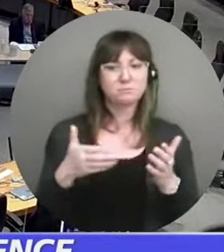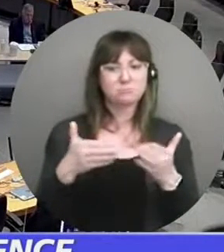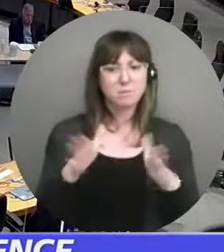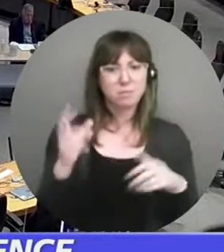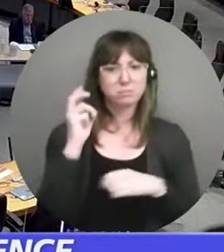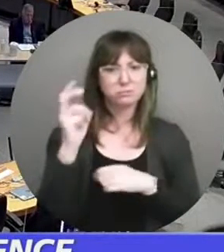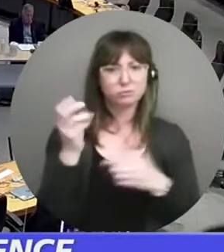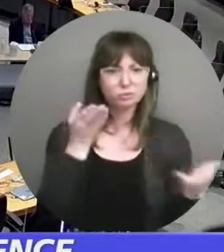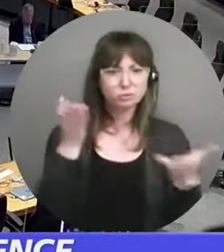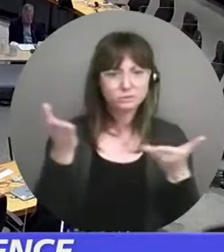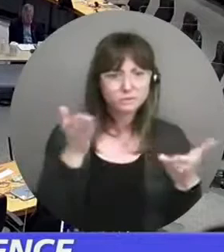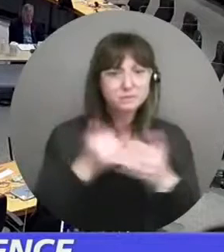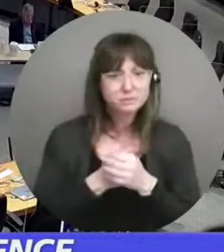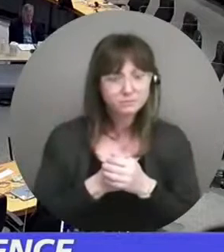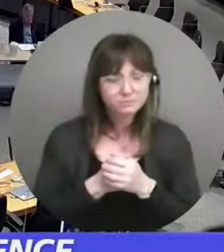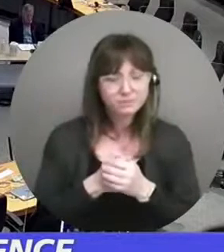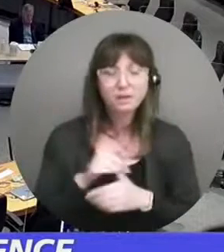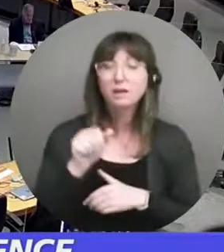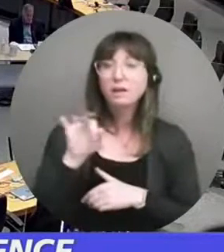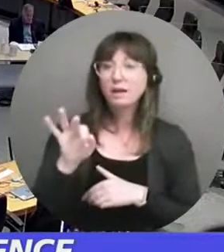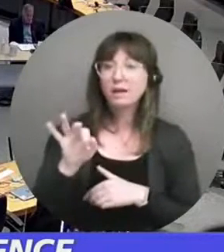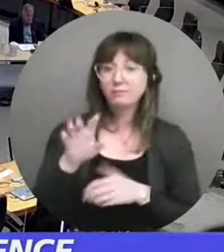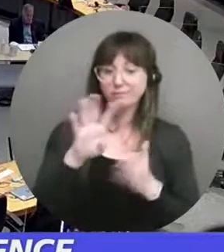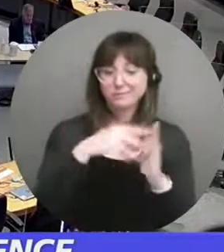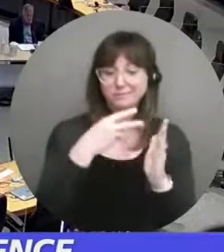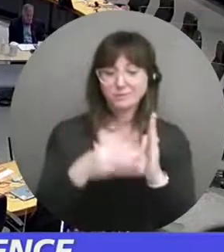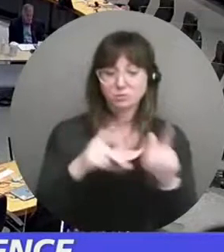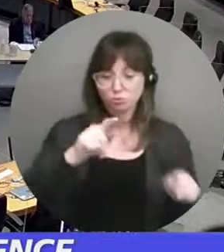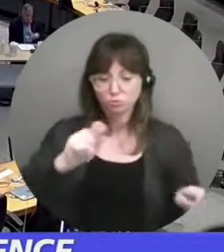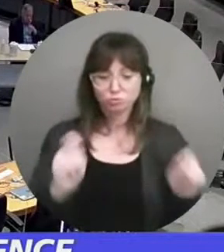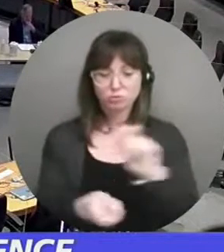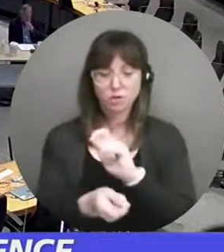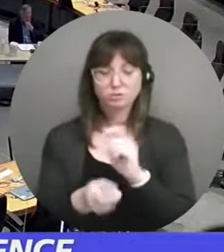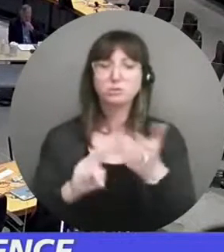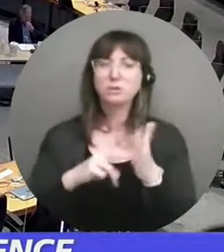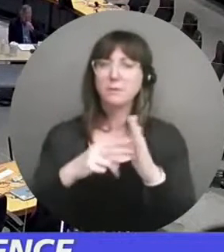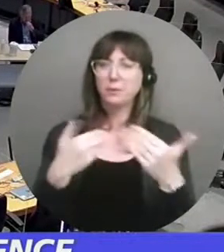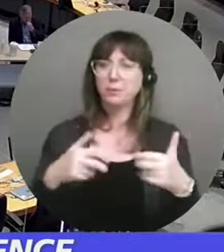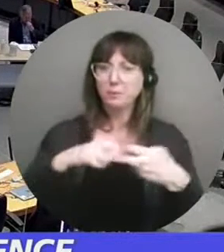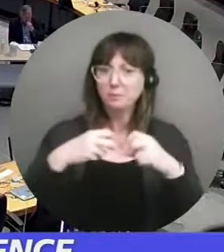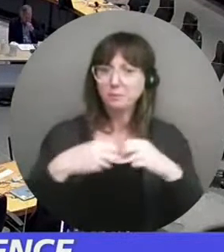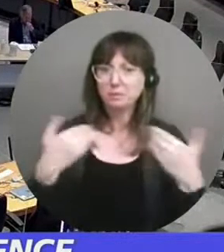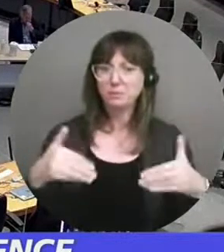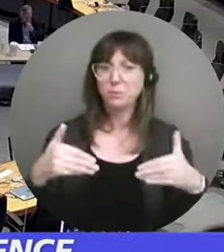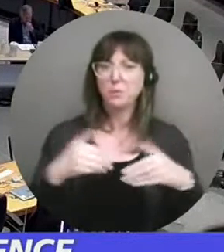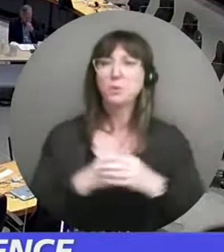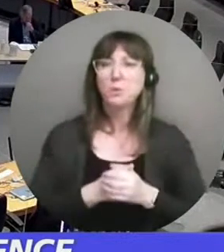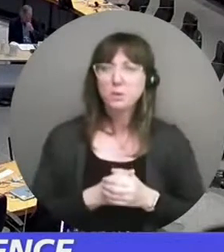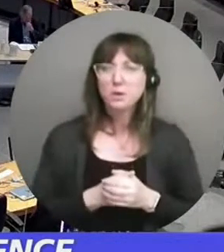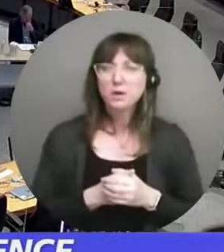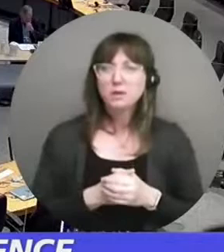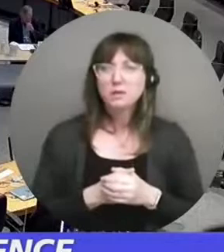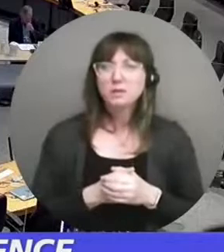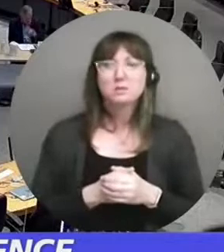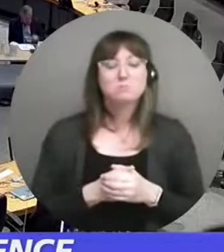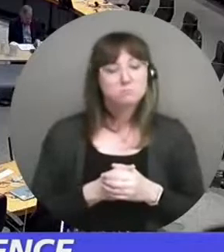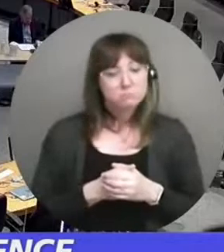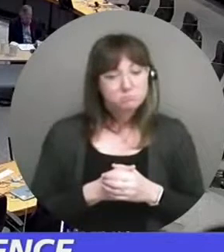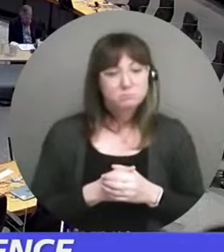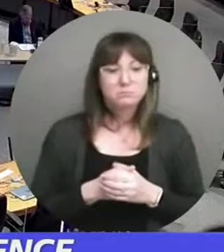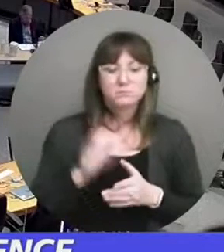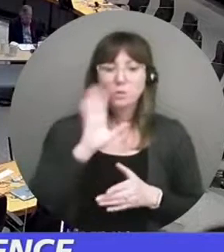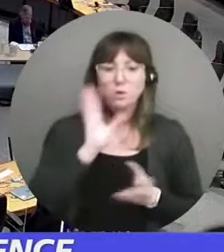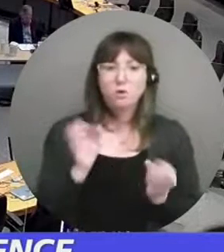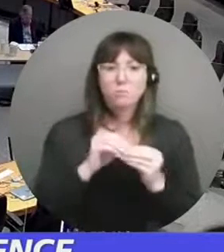services. If we change our schedule significantly, that could be problematic for them. It would increase pressure